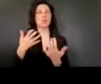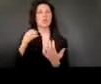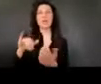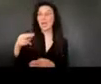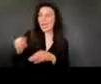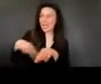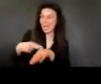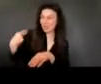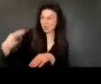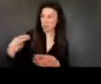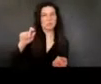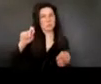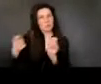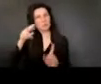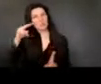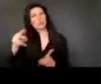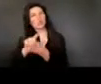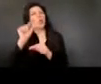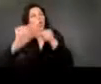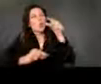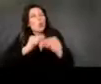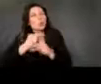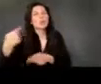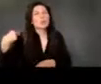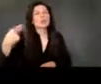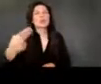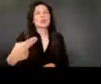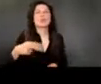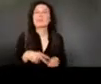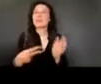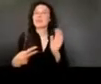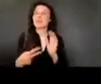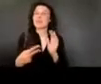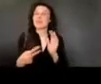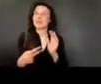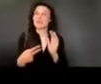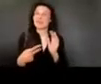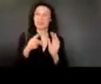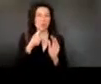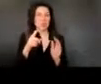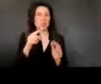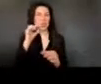global one that involves like a very complex web of exploitation.